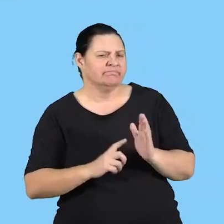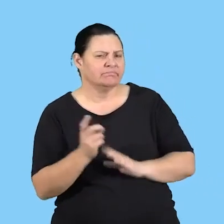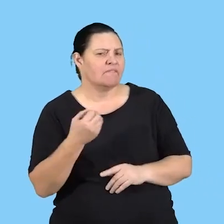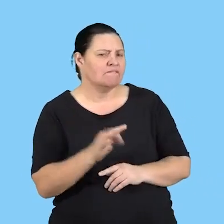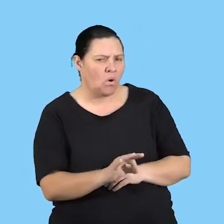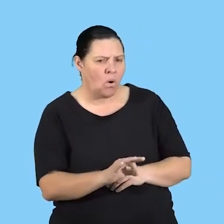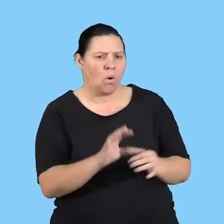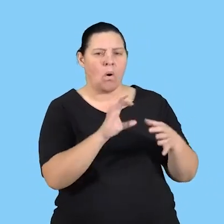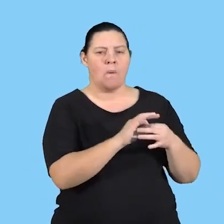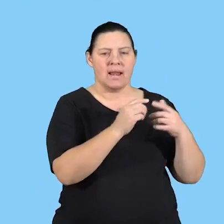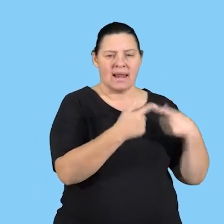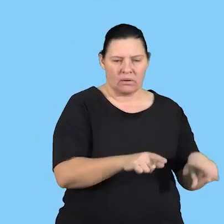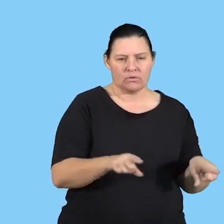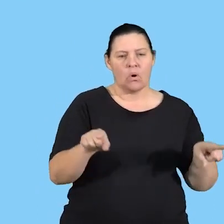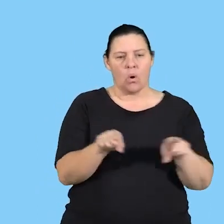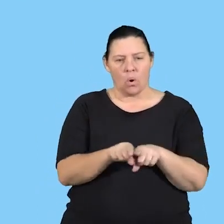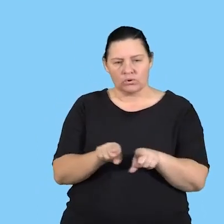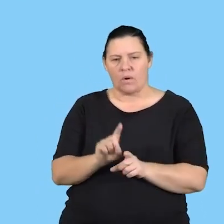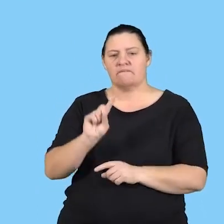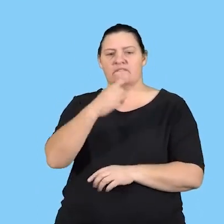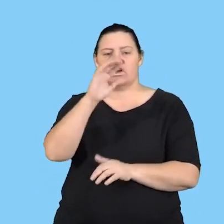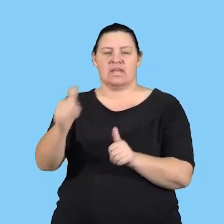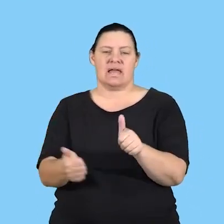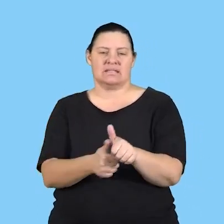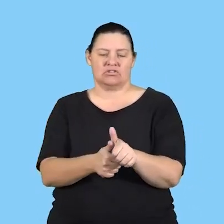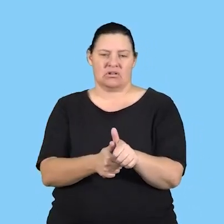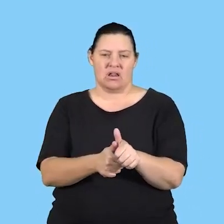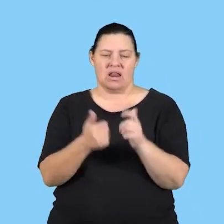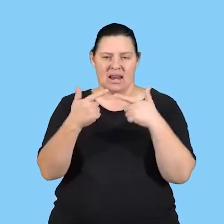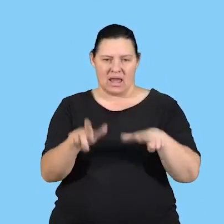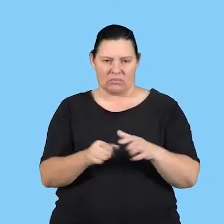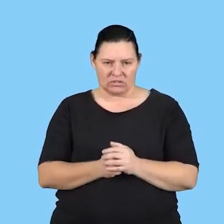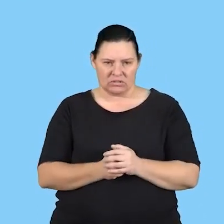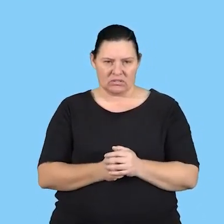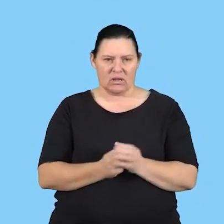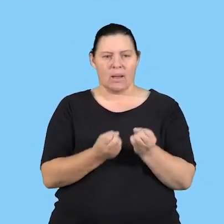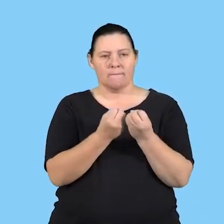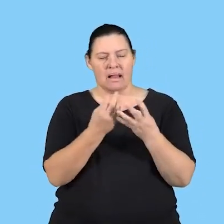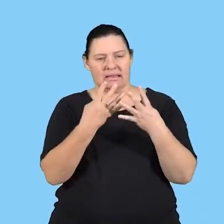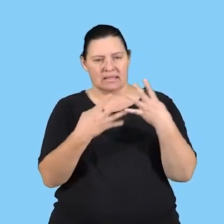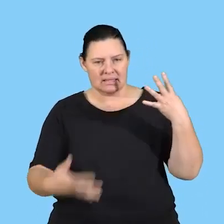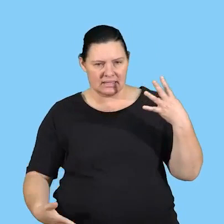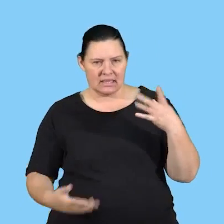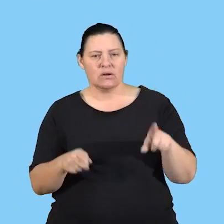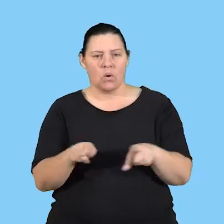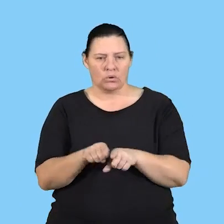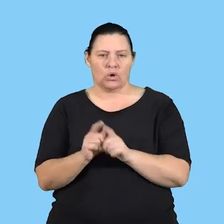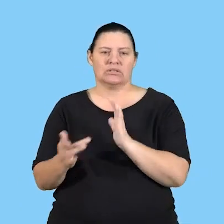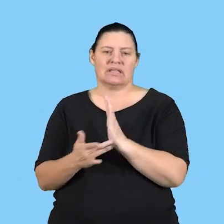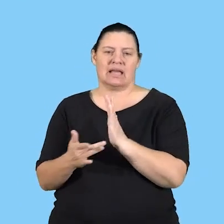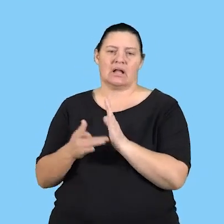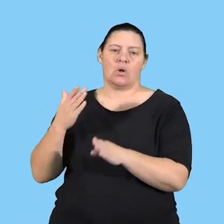home languages as well as first additional languages, multi-grade as well as